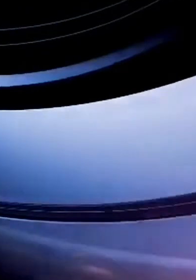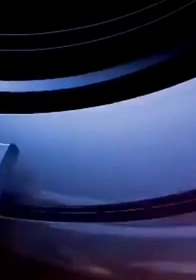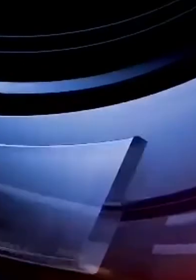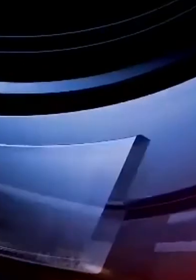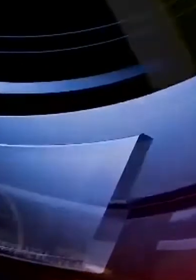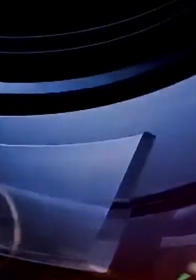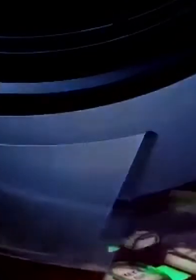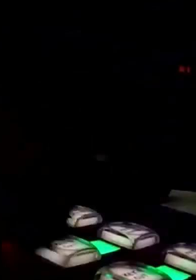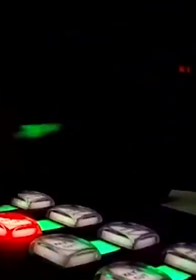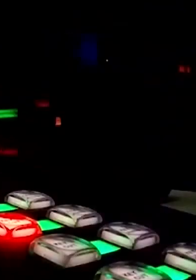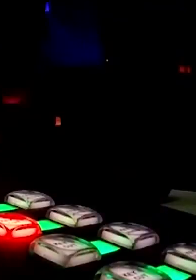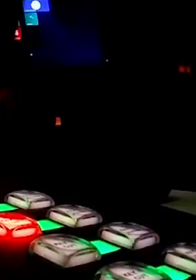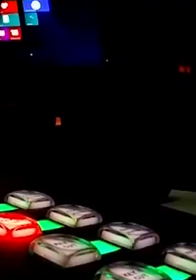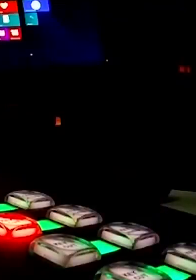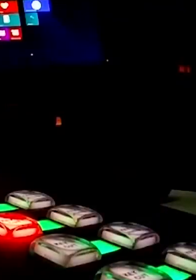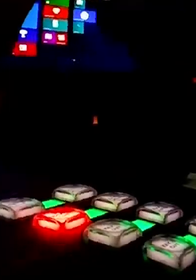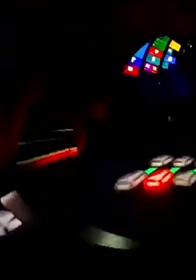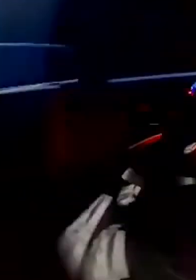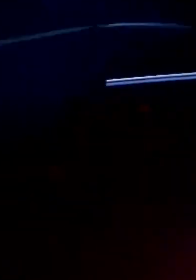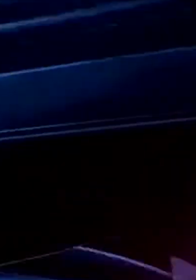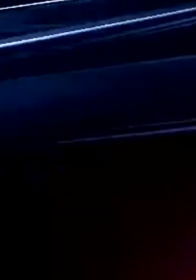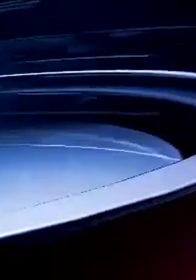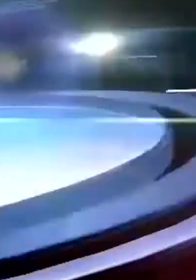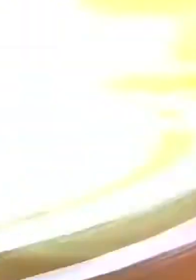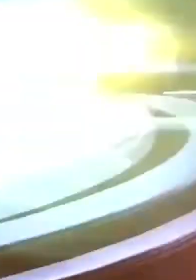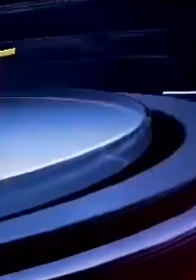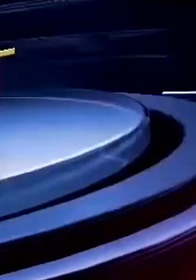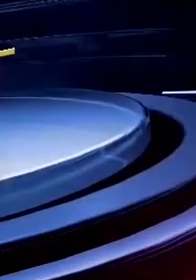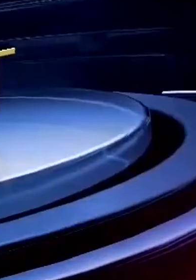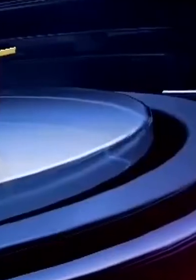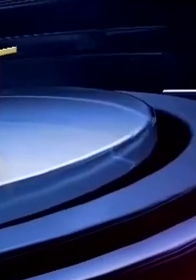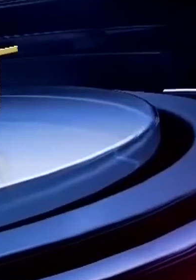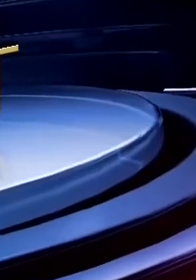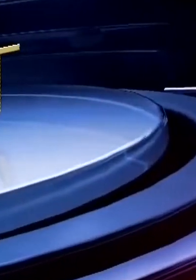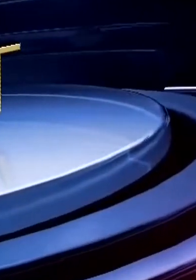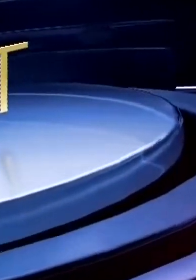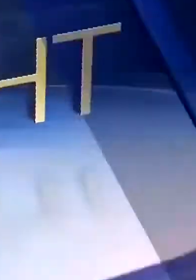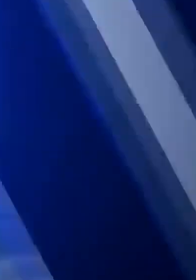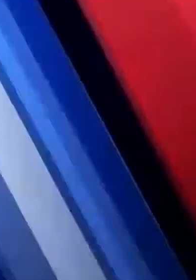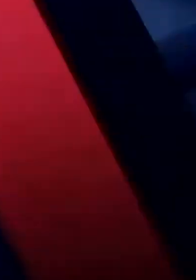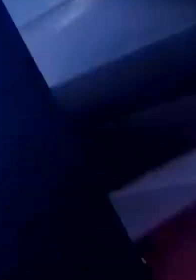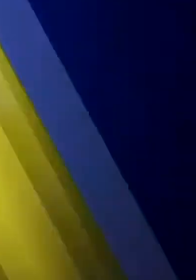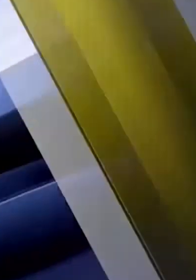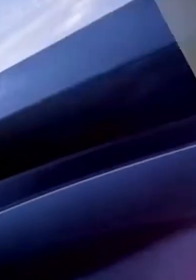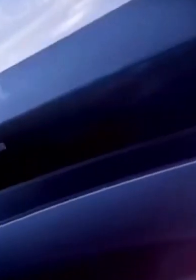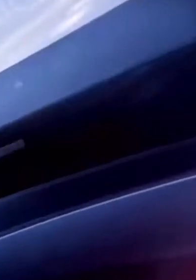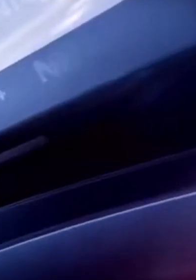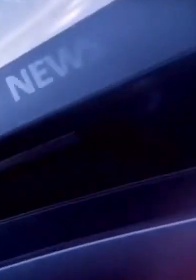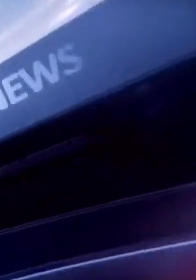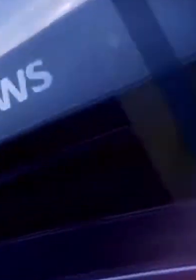Broadcasting from our studios in the Pine St. Michael, this is CBC Newsnight, starting now.